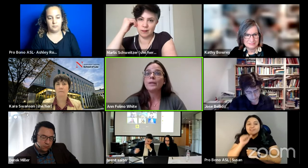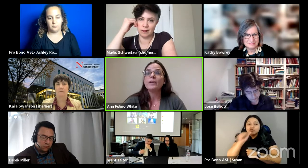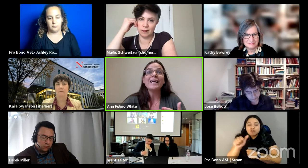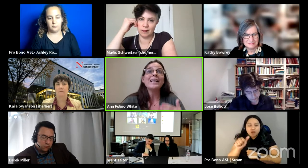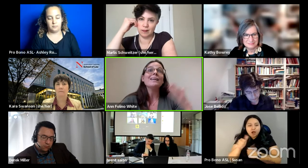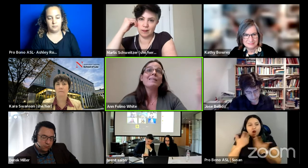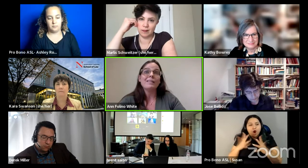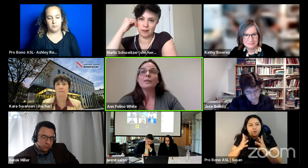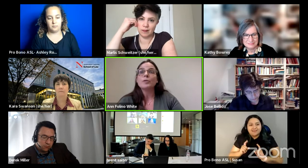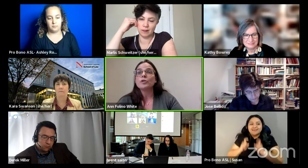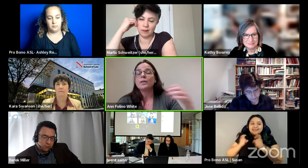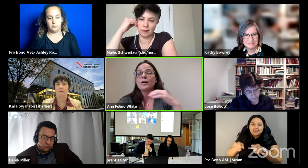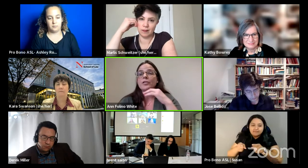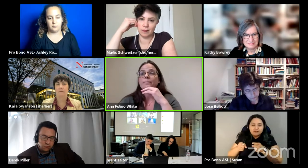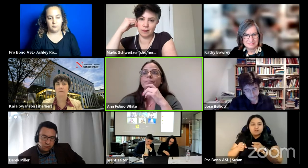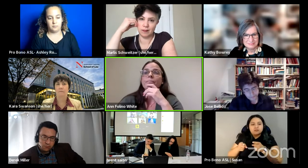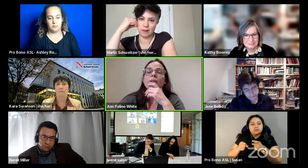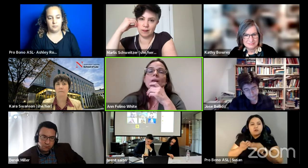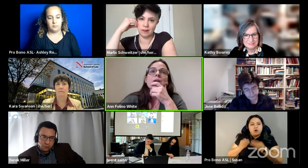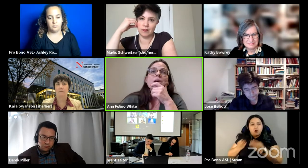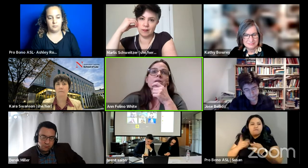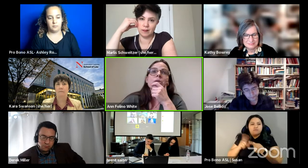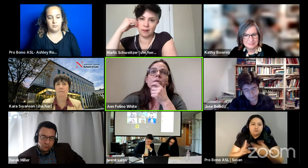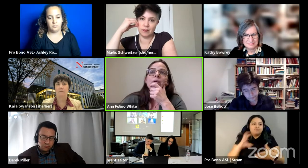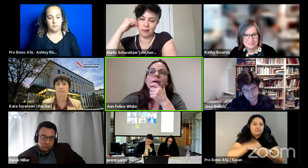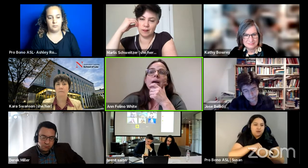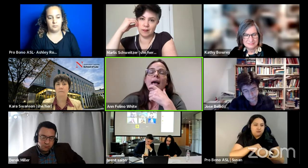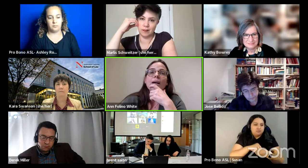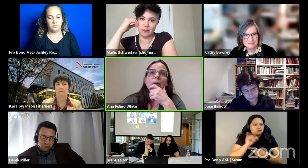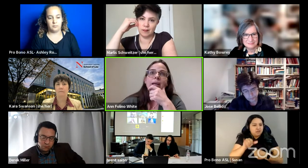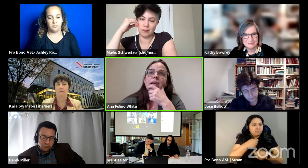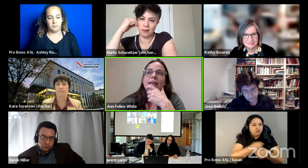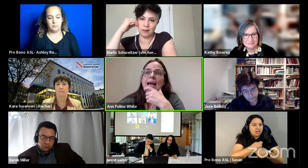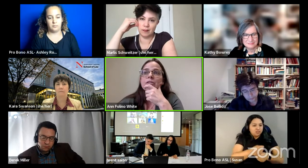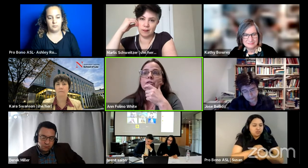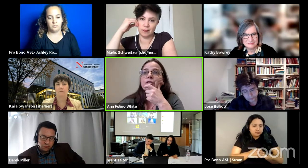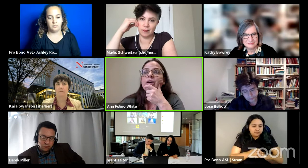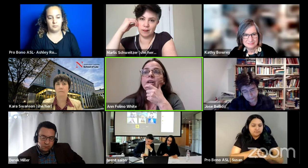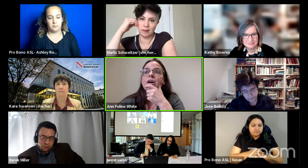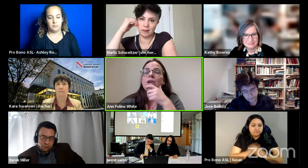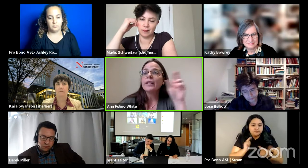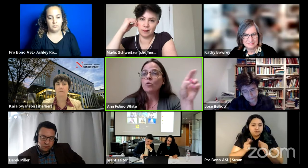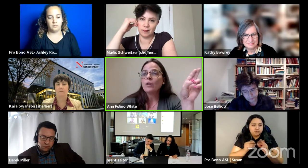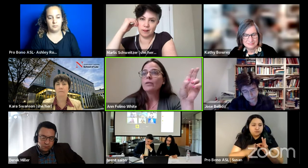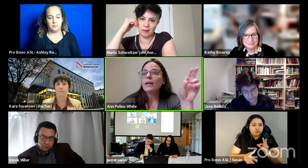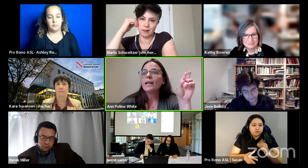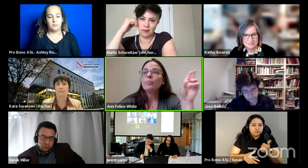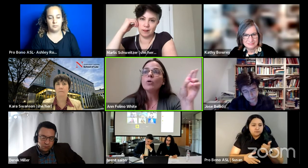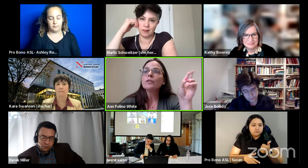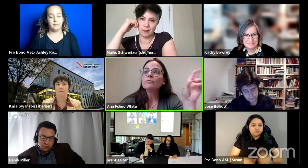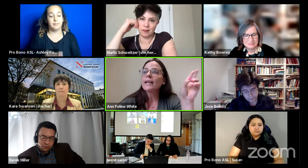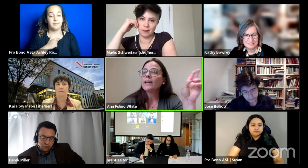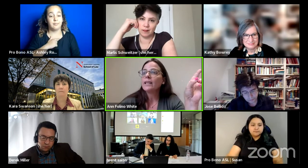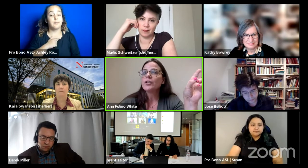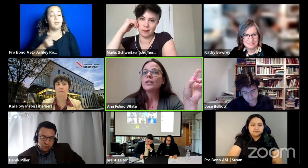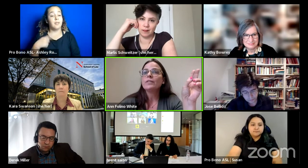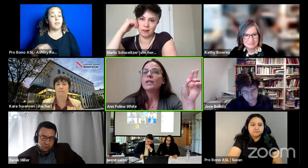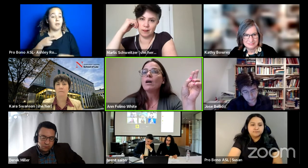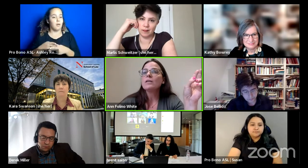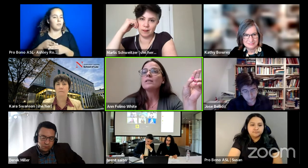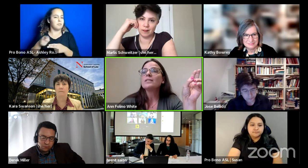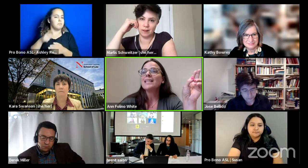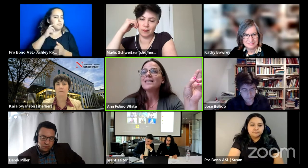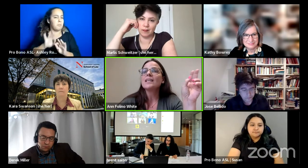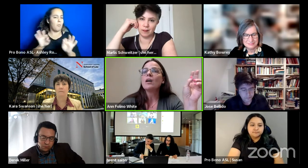to appear in the commercial production. So Equity, the actors' union, called it, quote, an important recognition